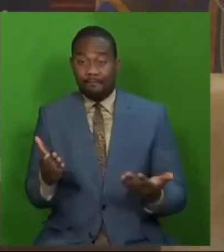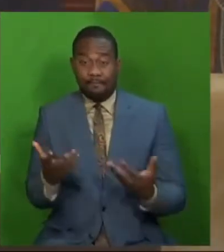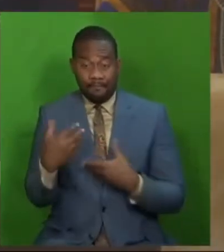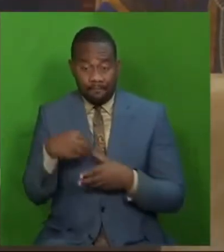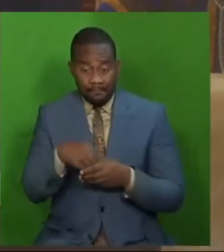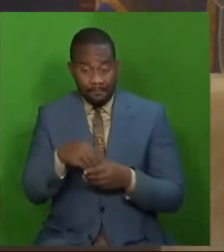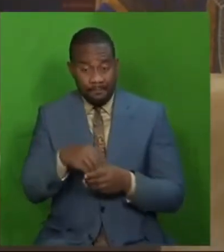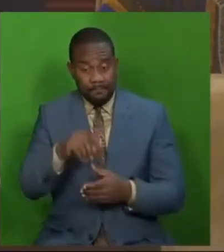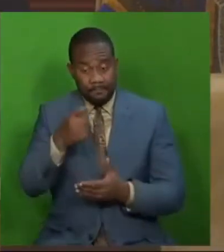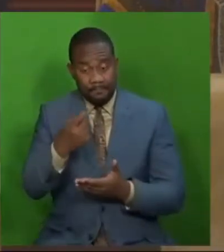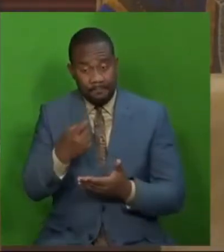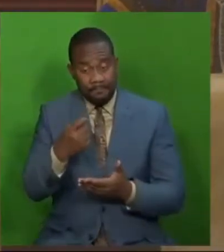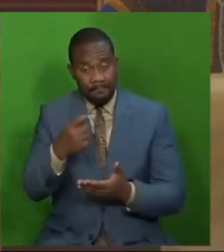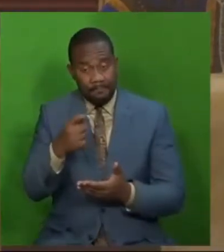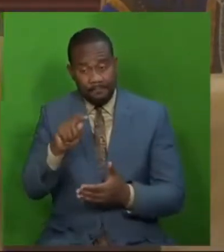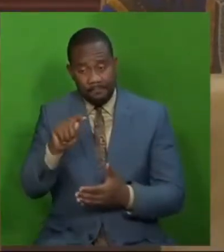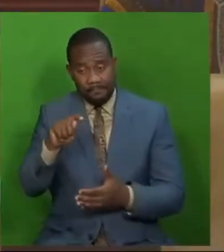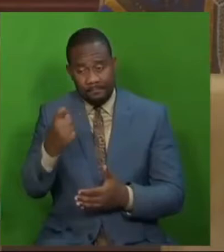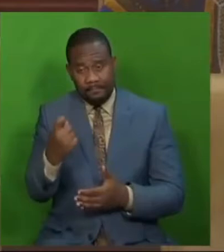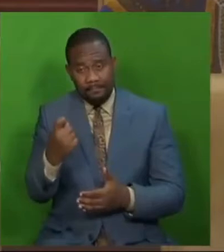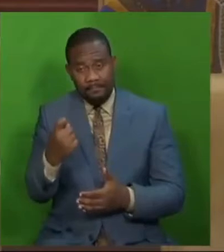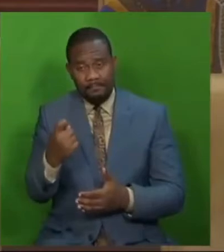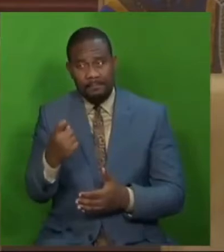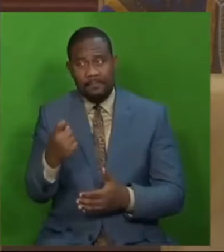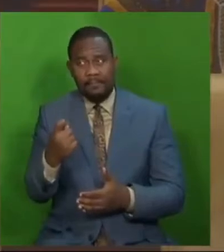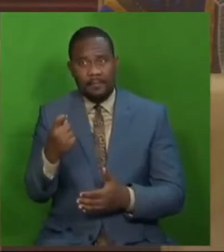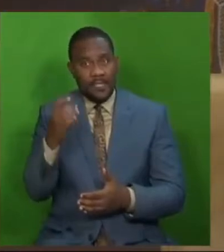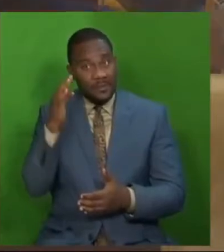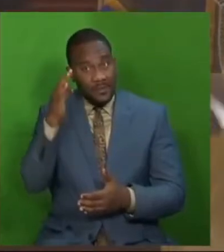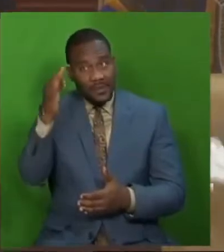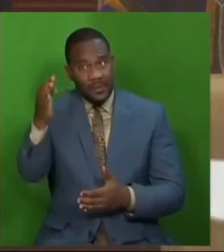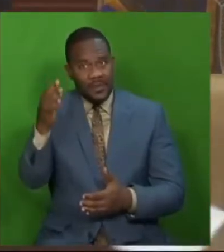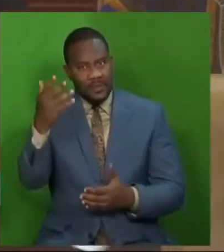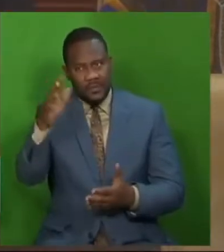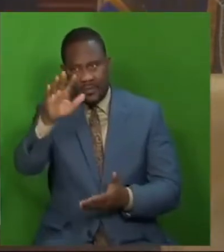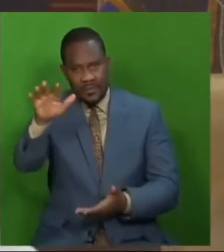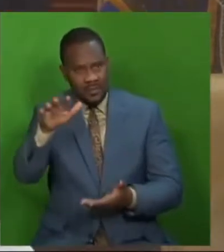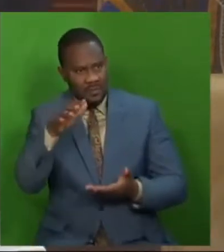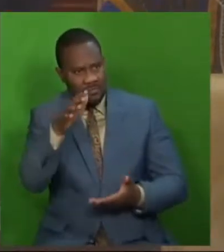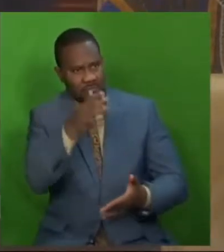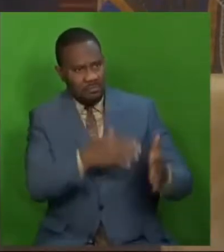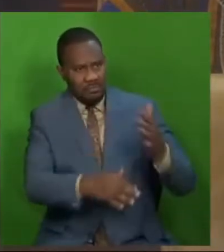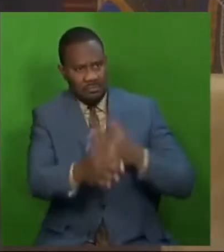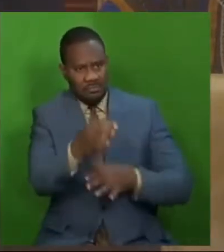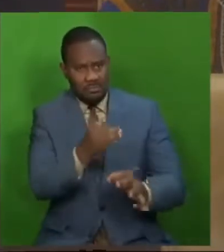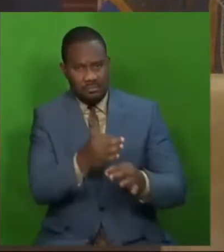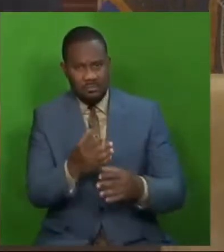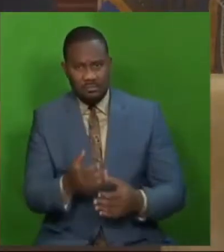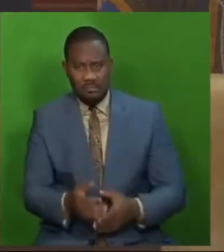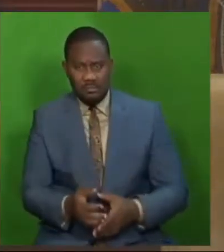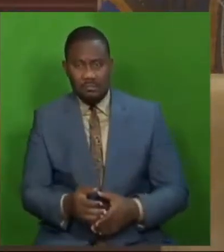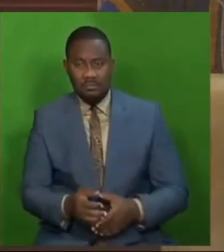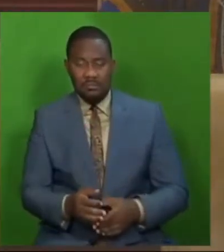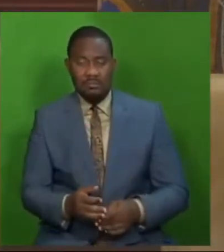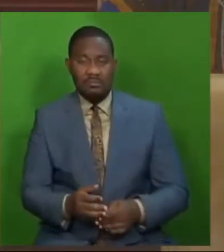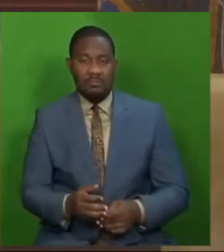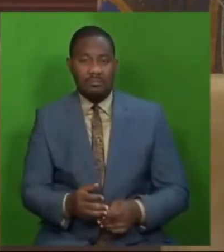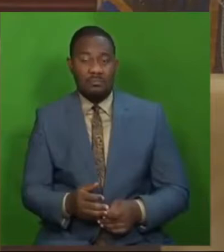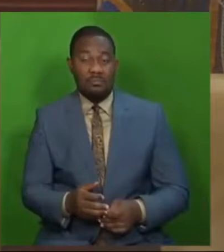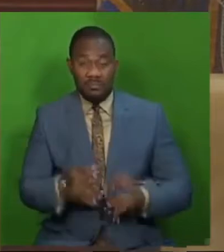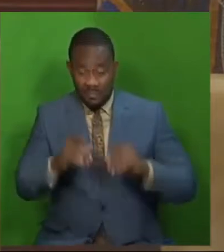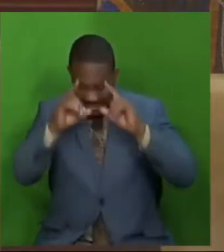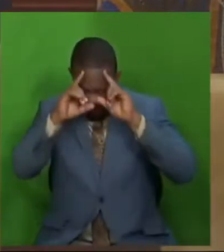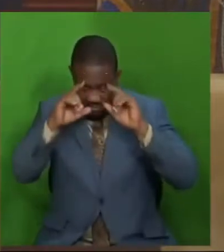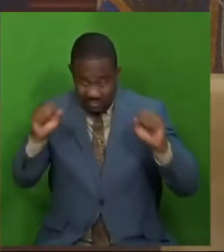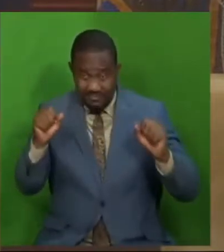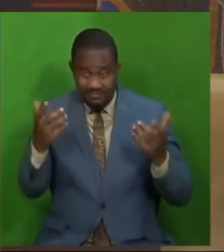Ghanaians have not paid, we have collateralized everything. And now, the president hints of bringing back